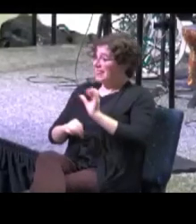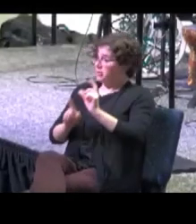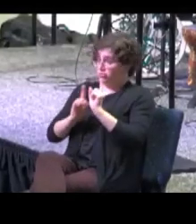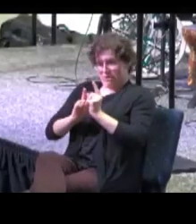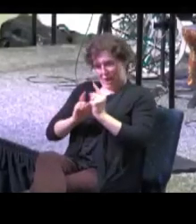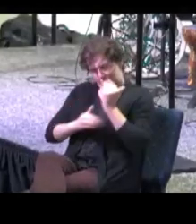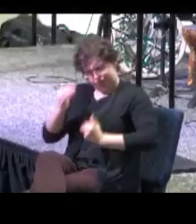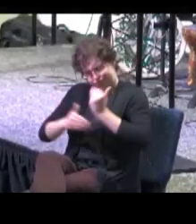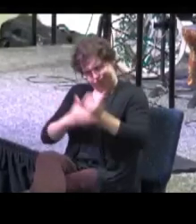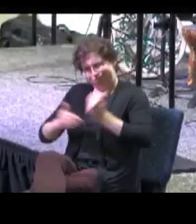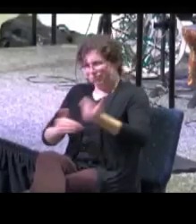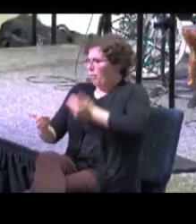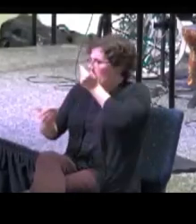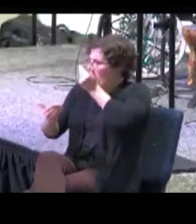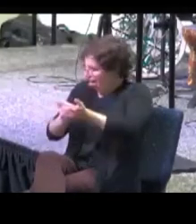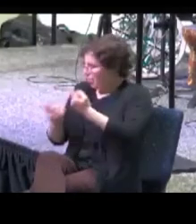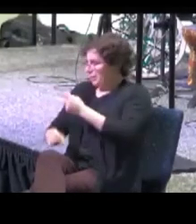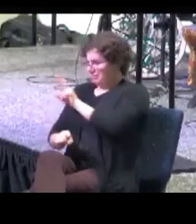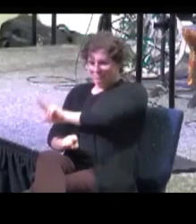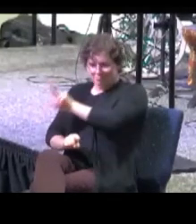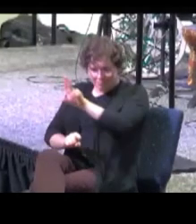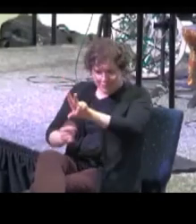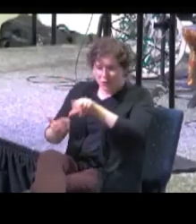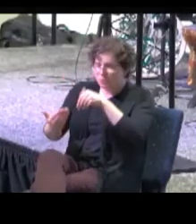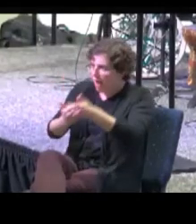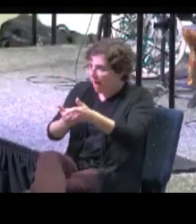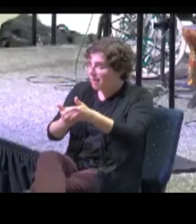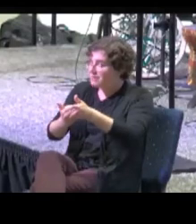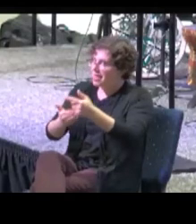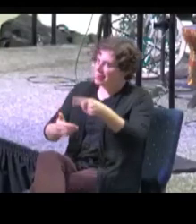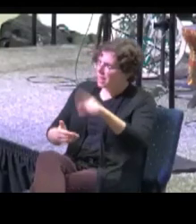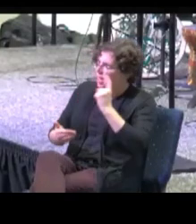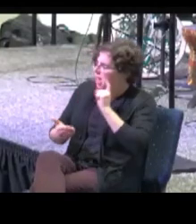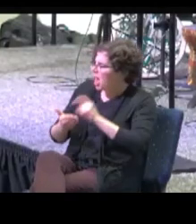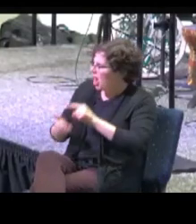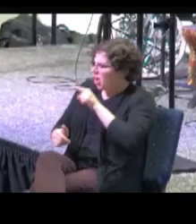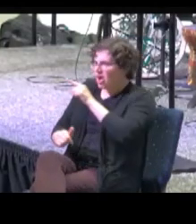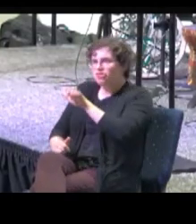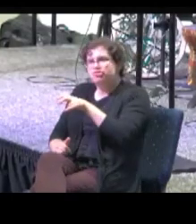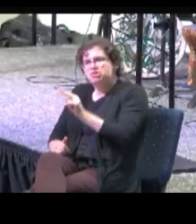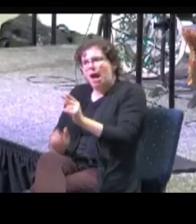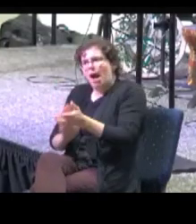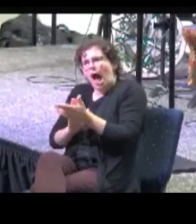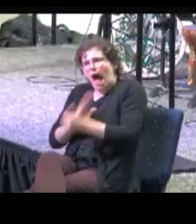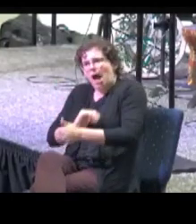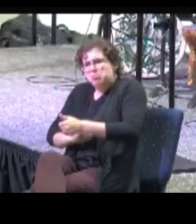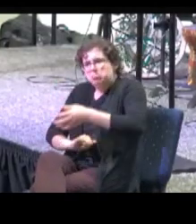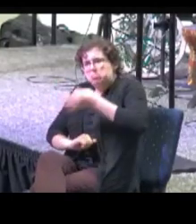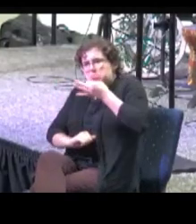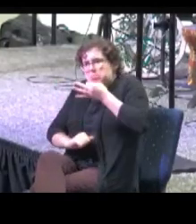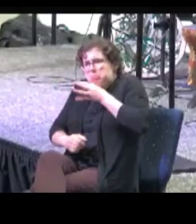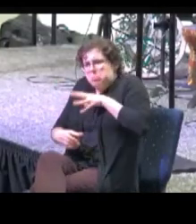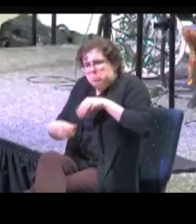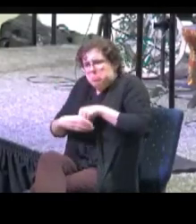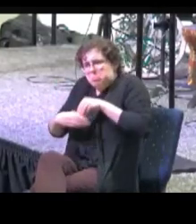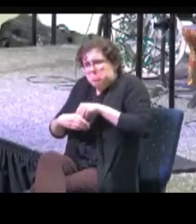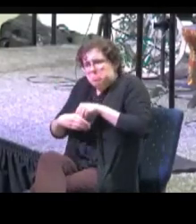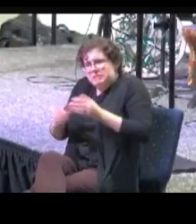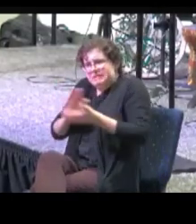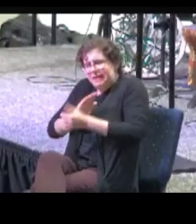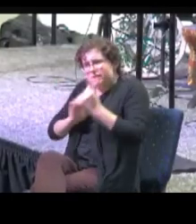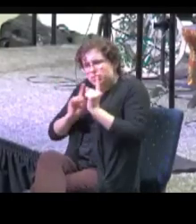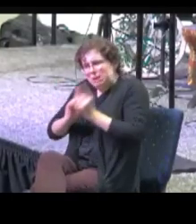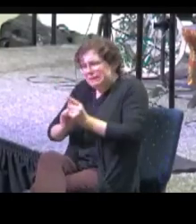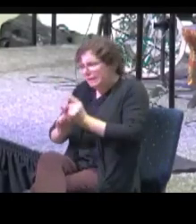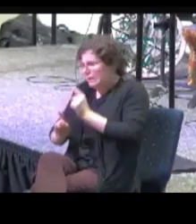they arrived, and the Ollies soon realized that John Beekman had a natural ability to translate. He could translate well. It